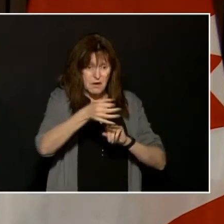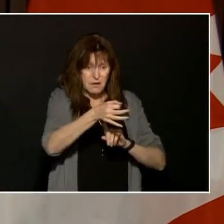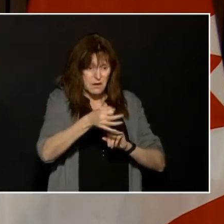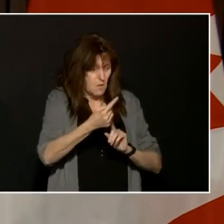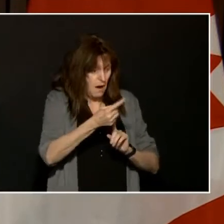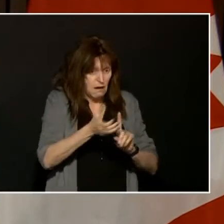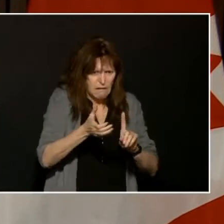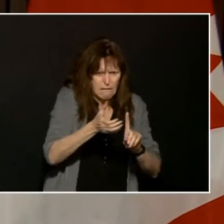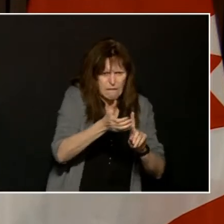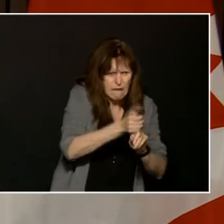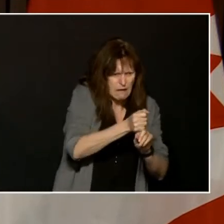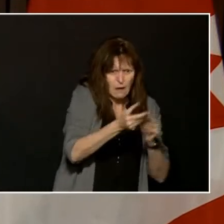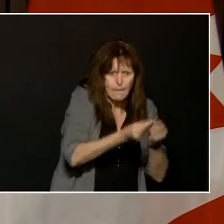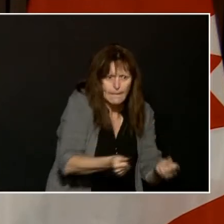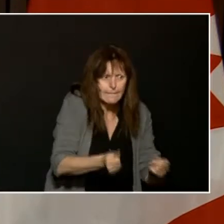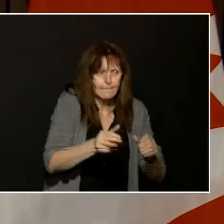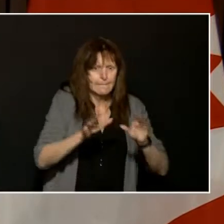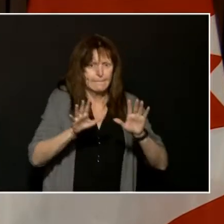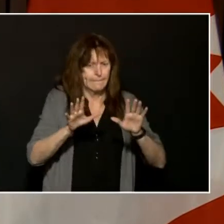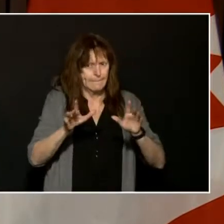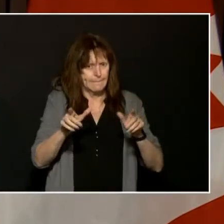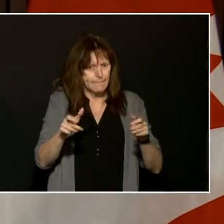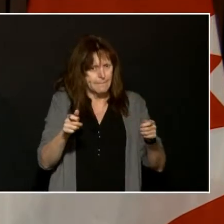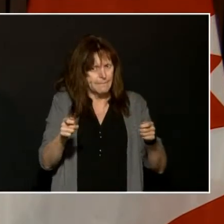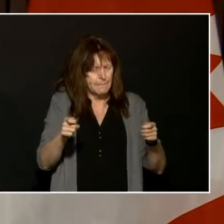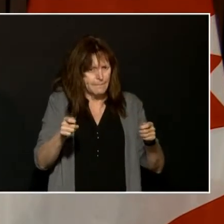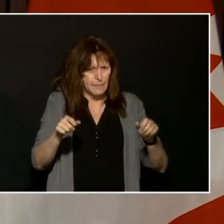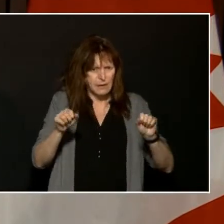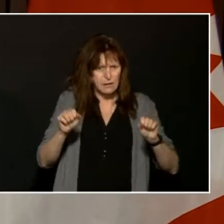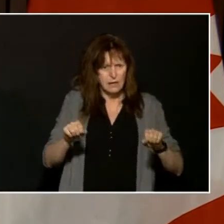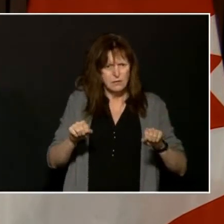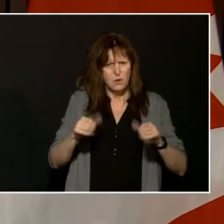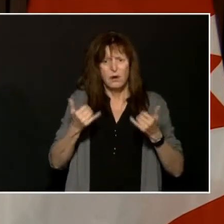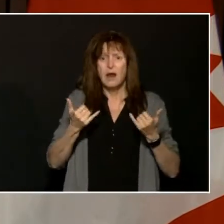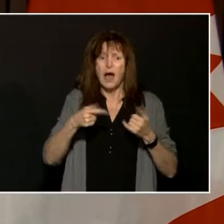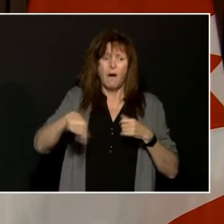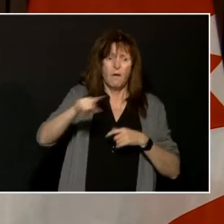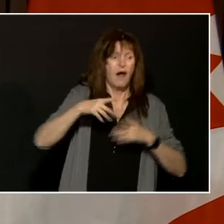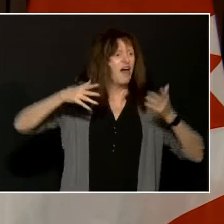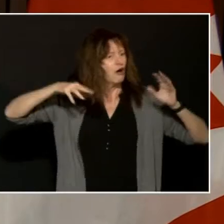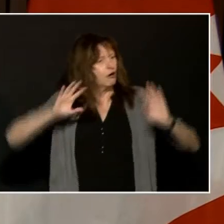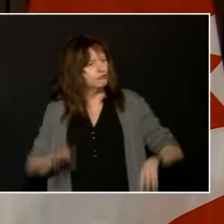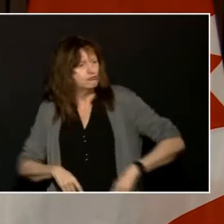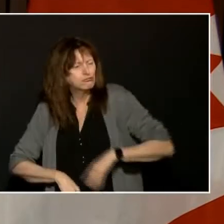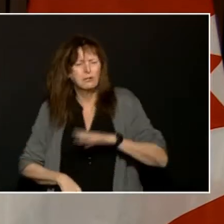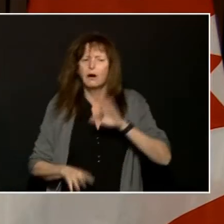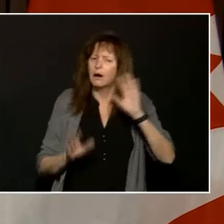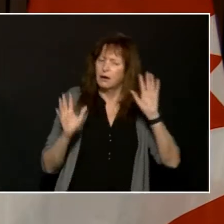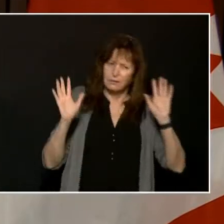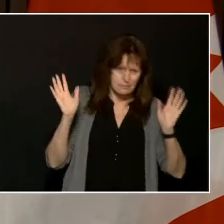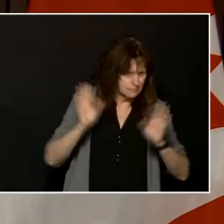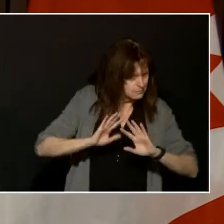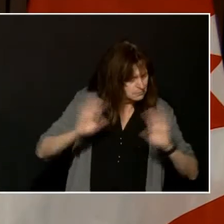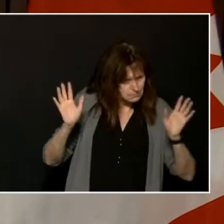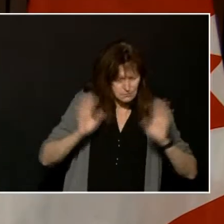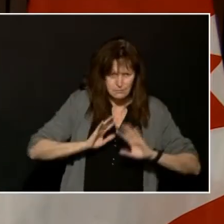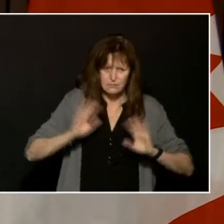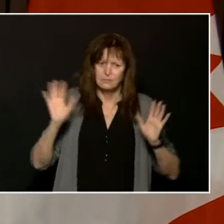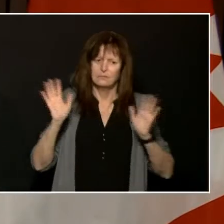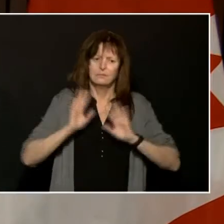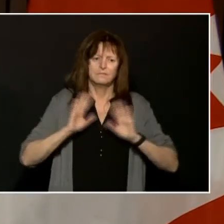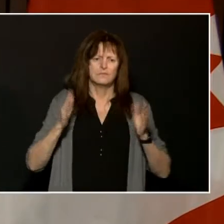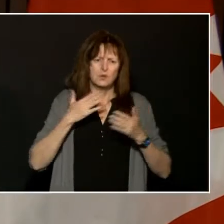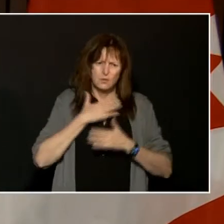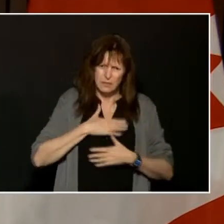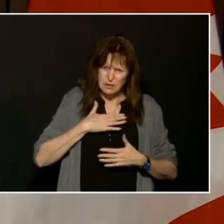but this is not a time to let down our guard. As we try to control spread, please get vaccinated. In some areas, even teenagers are